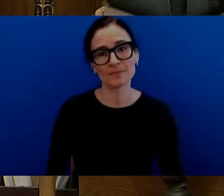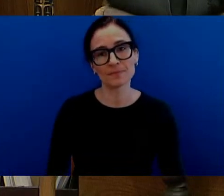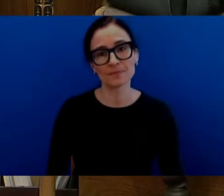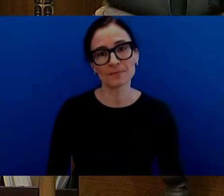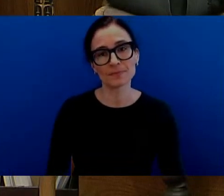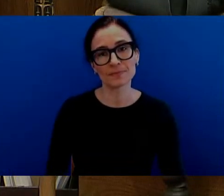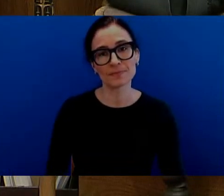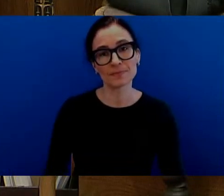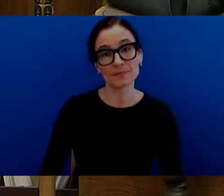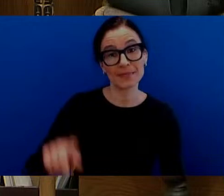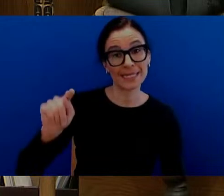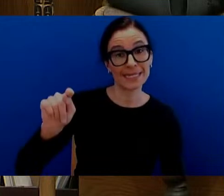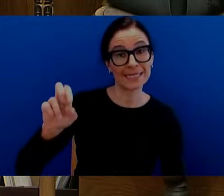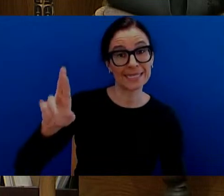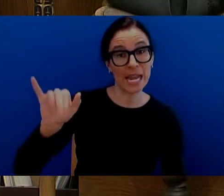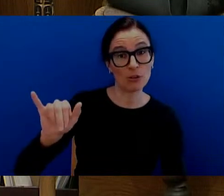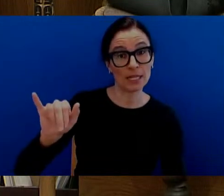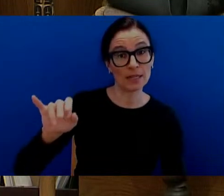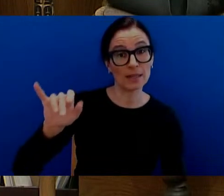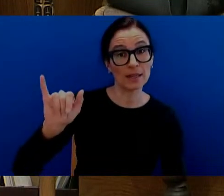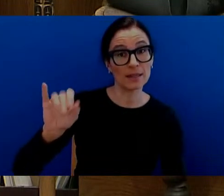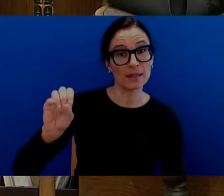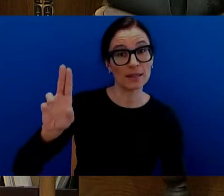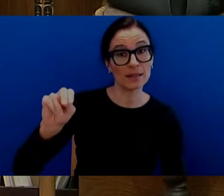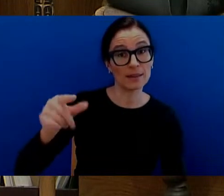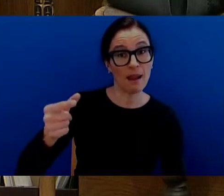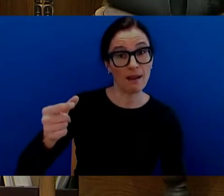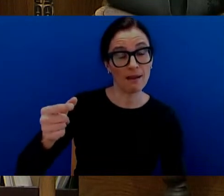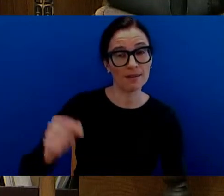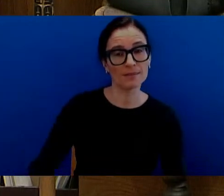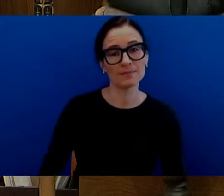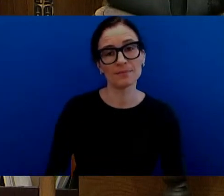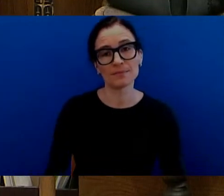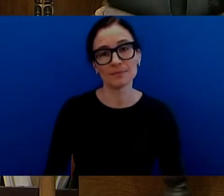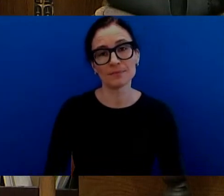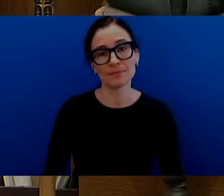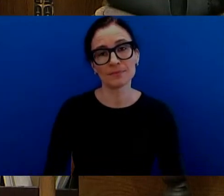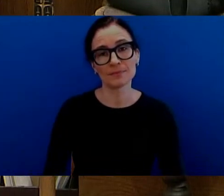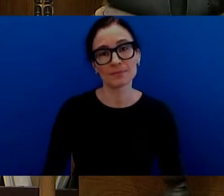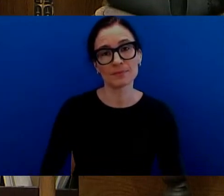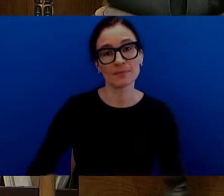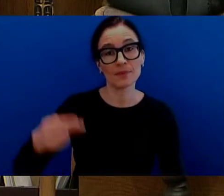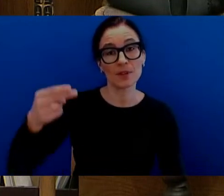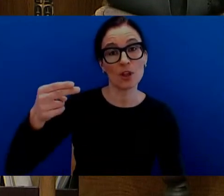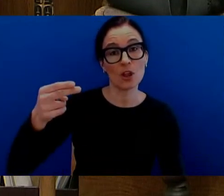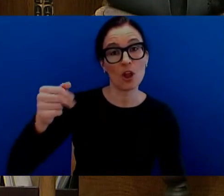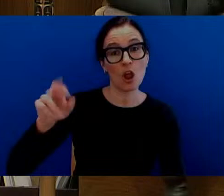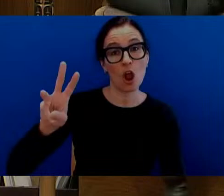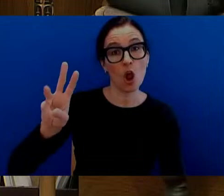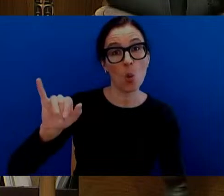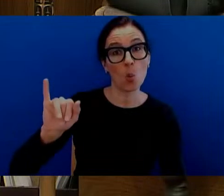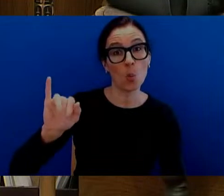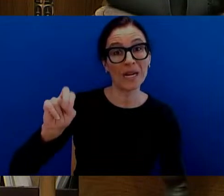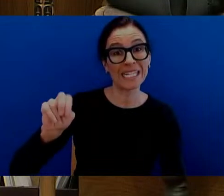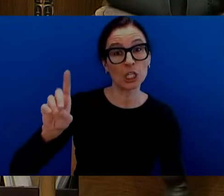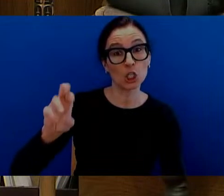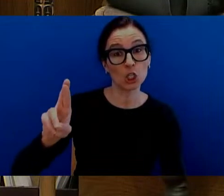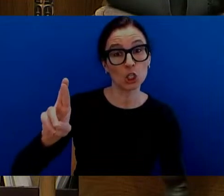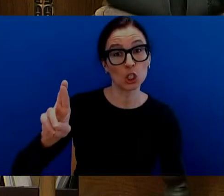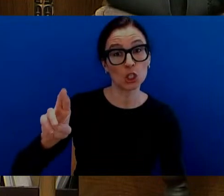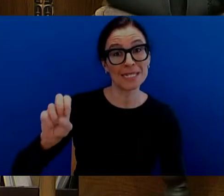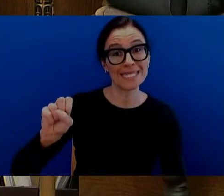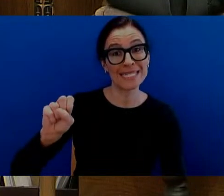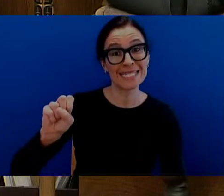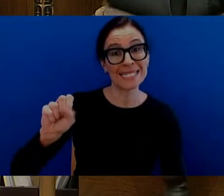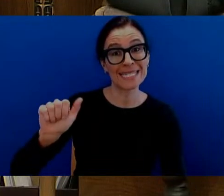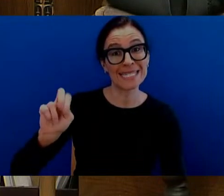Vernon Lumbee, Harwinder Sandhu, BC NDP. Victoria Beacon Hill, Grace Lohr, BC NDP.